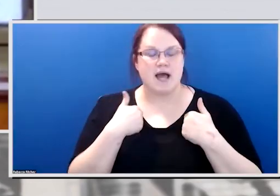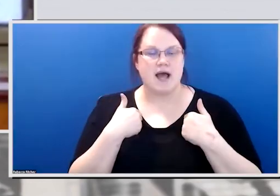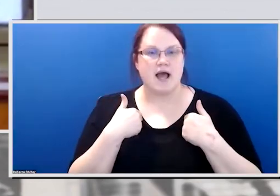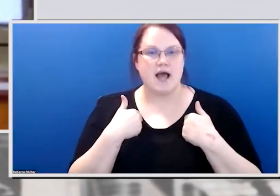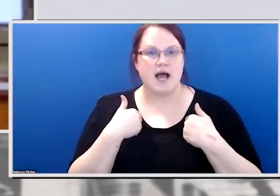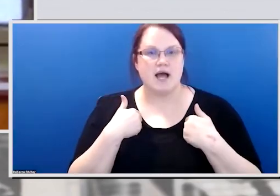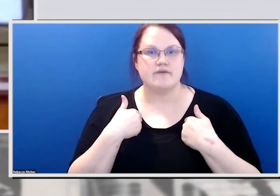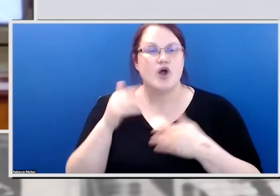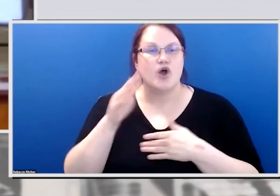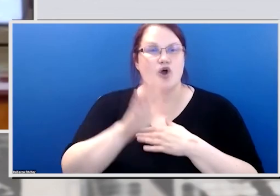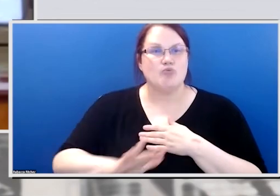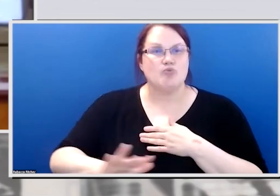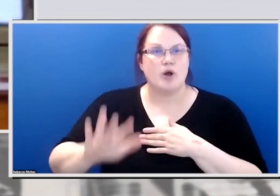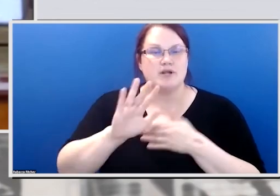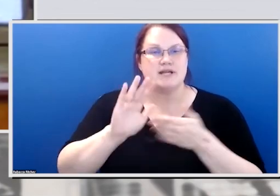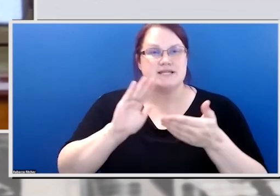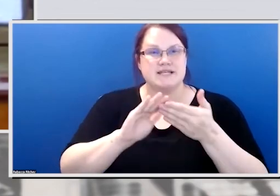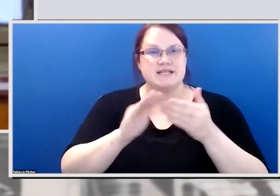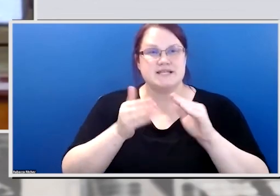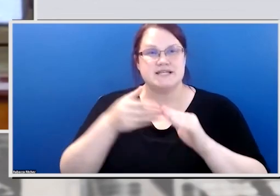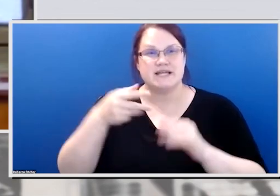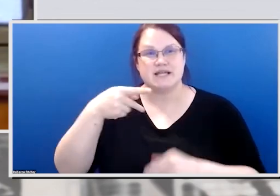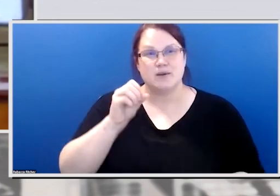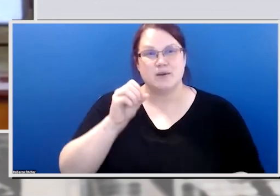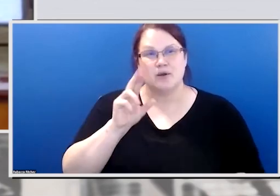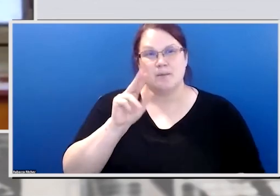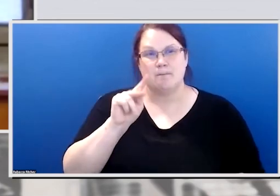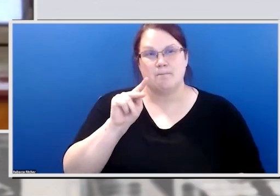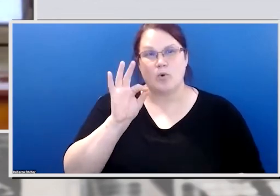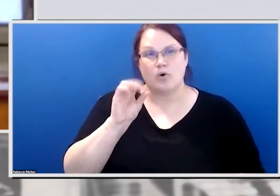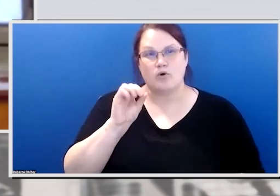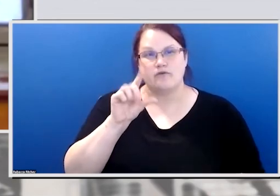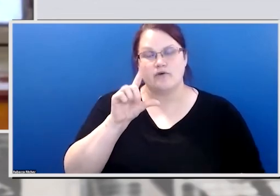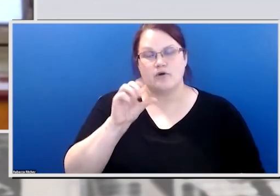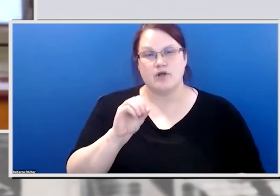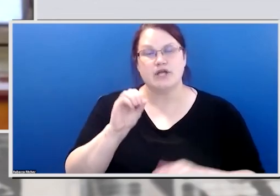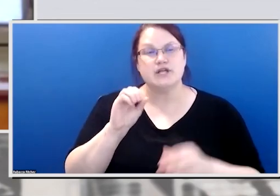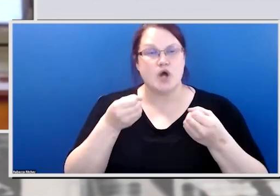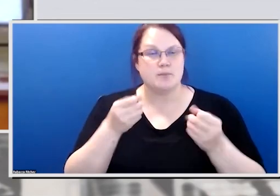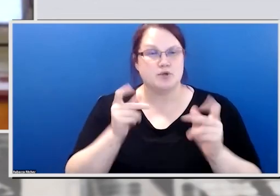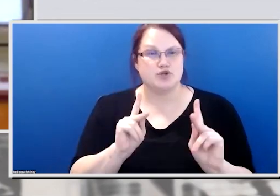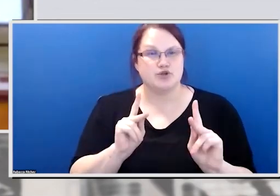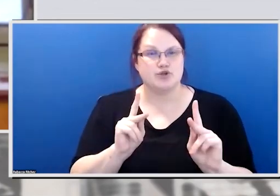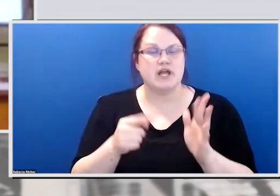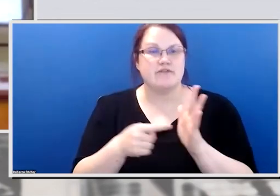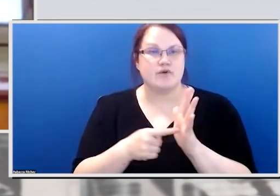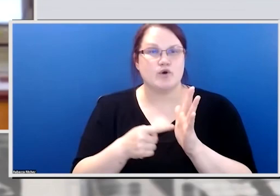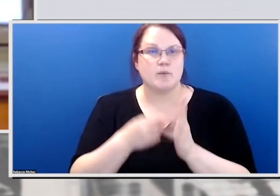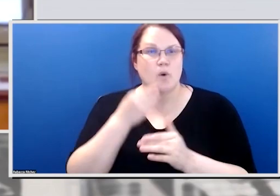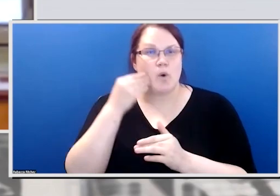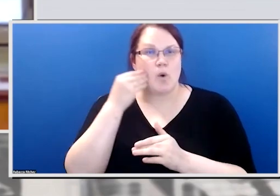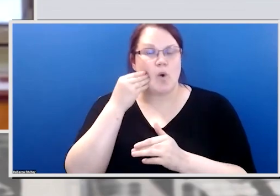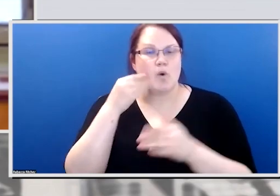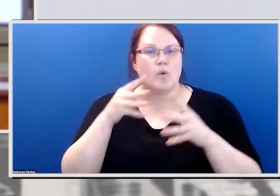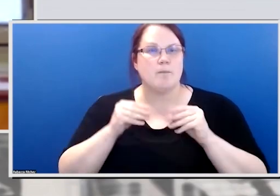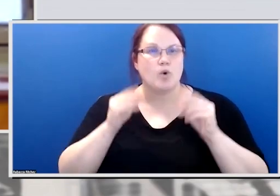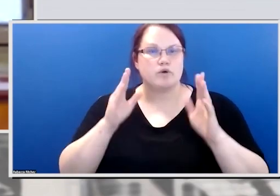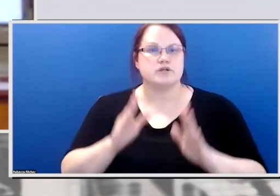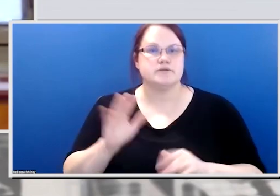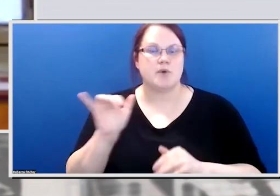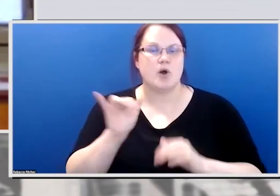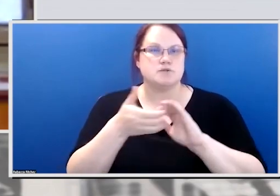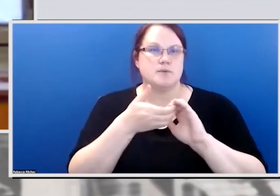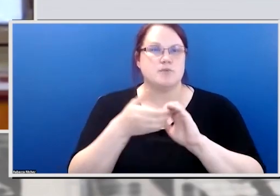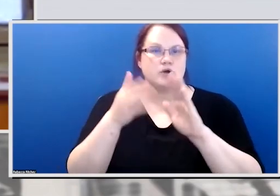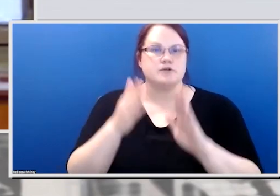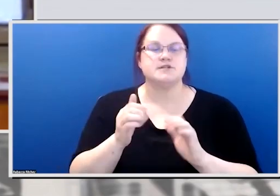the properties that are within the city's portfolio as chances and opportunities for affordable home ownership, as well as partnership with